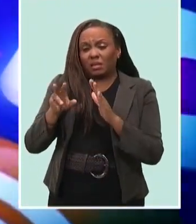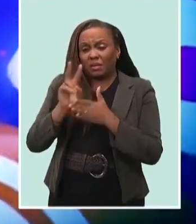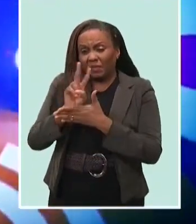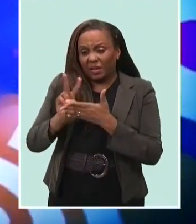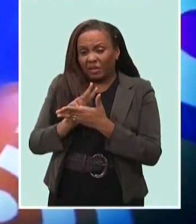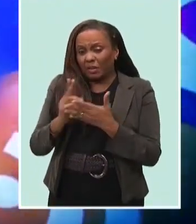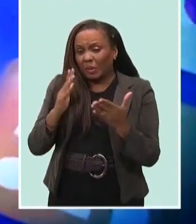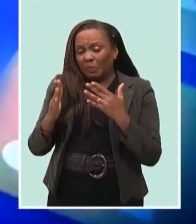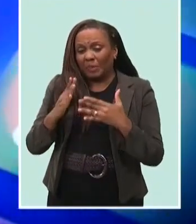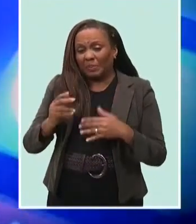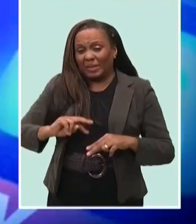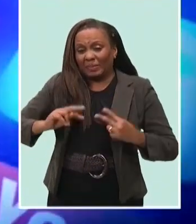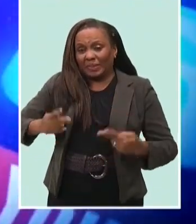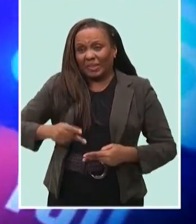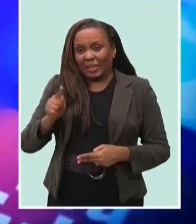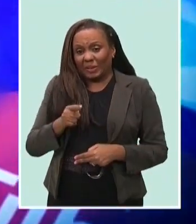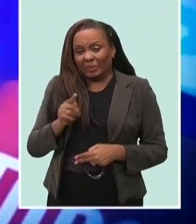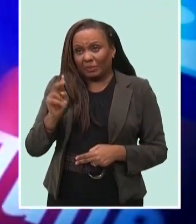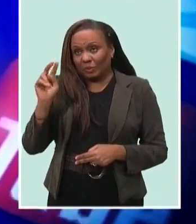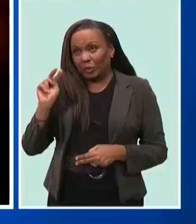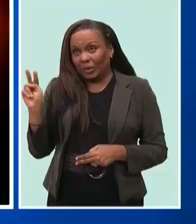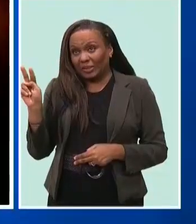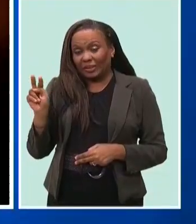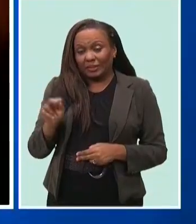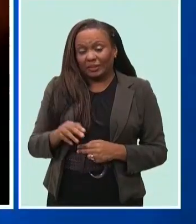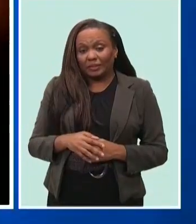may be disturbing to some viewers.